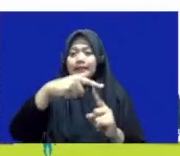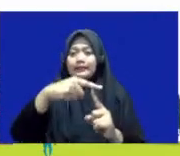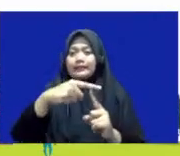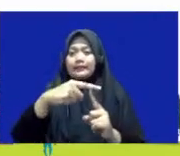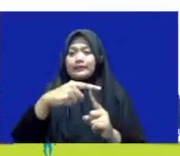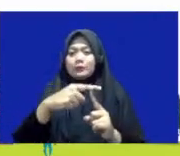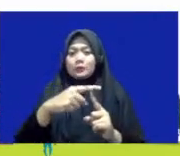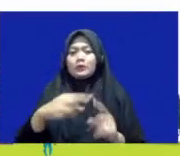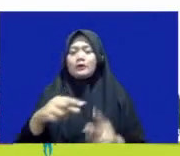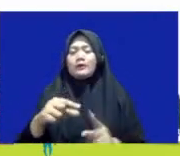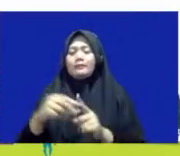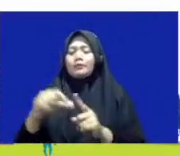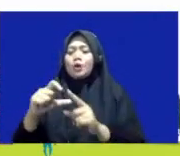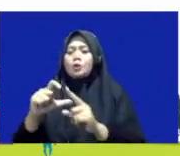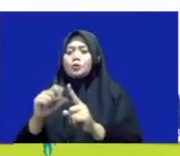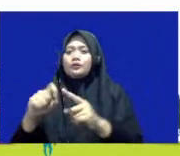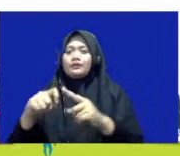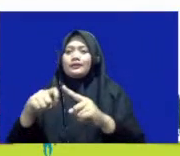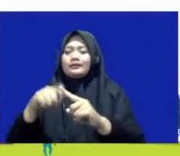supply.